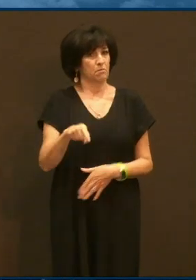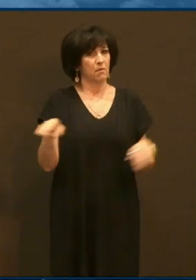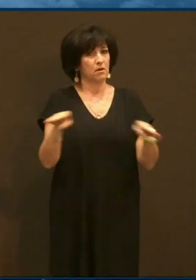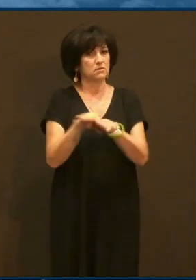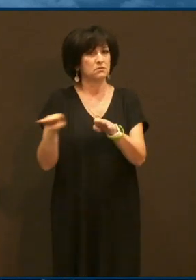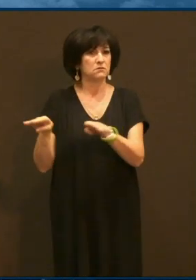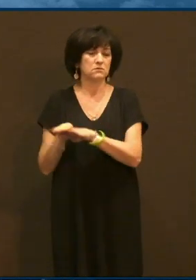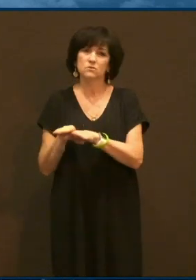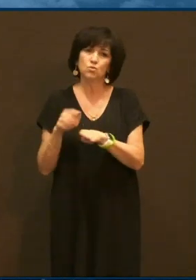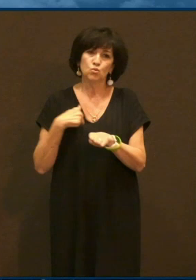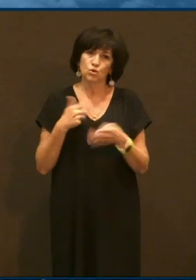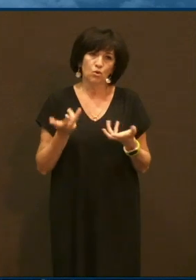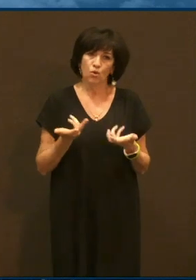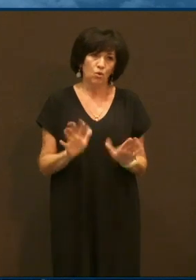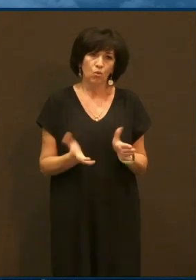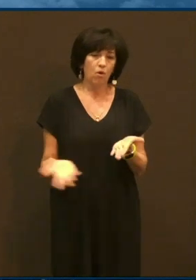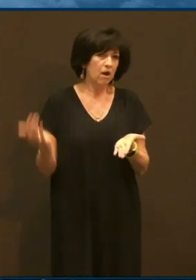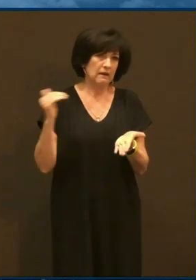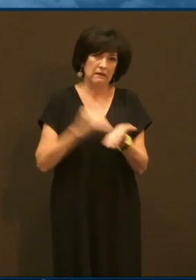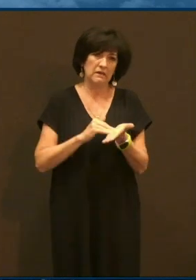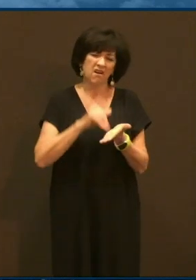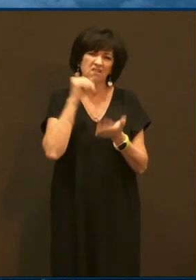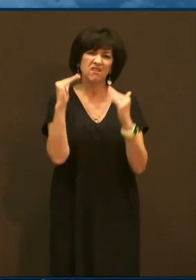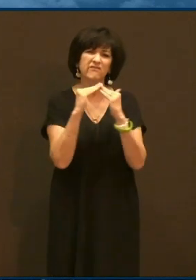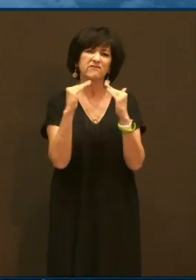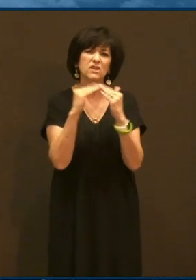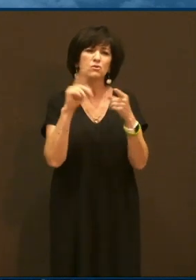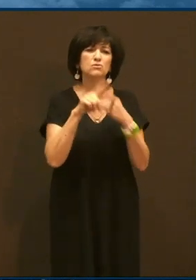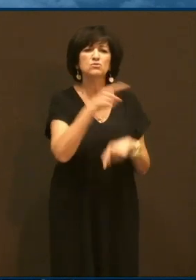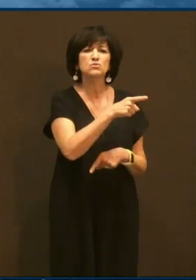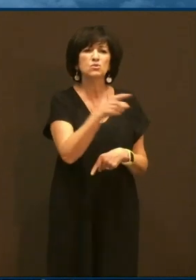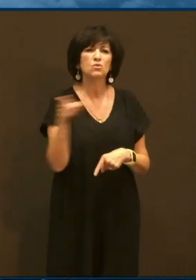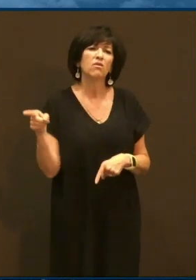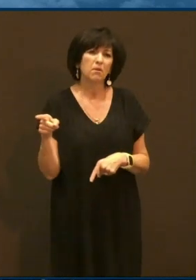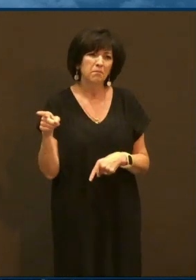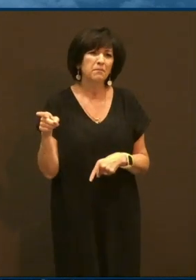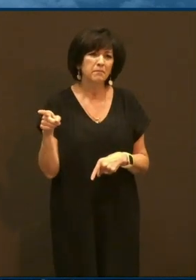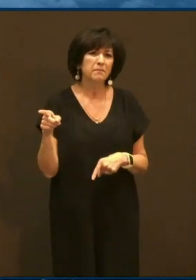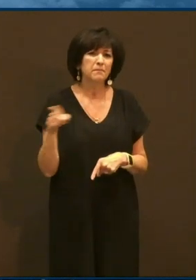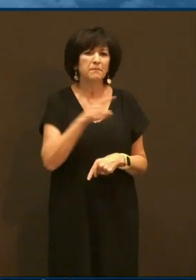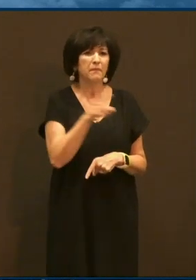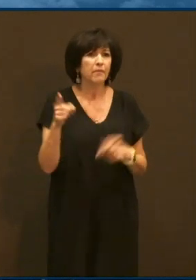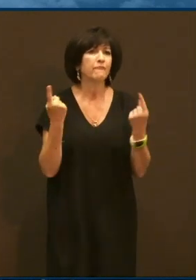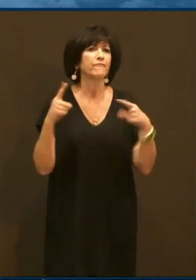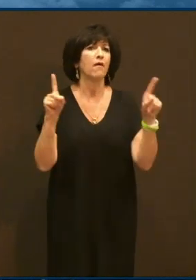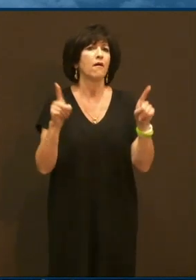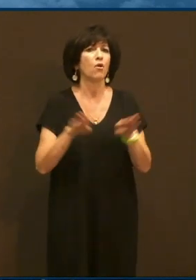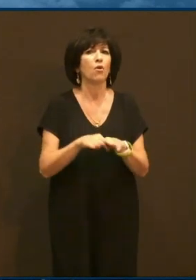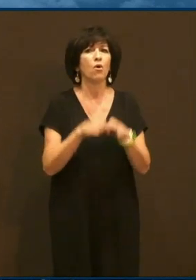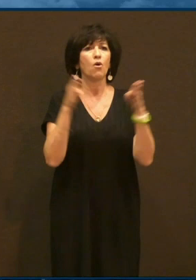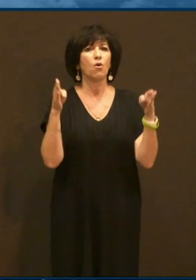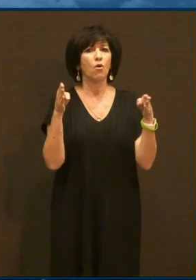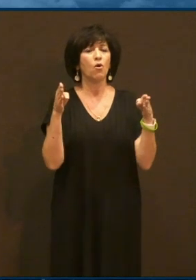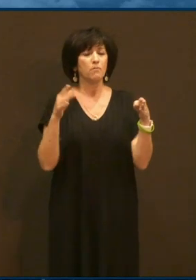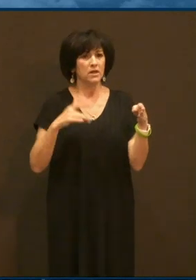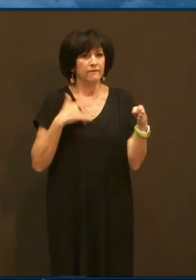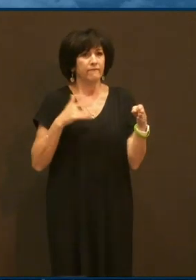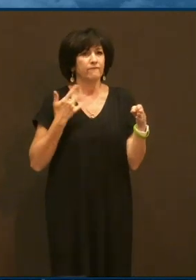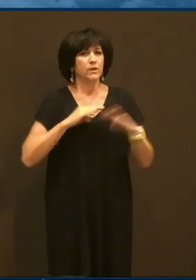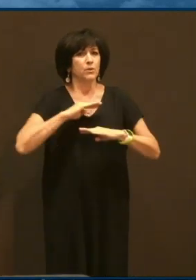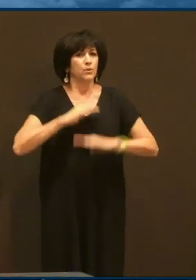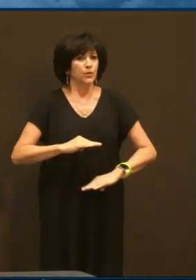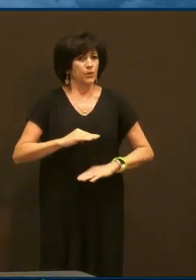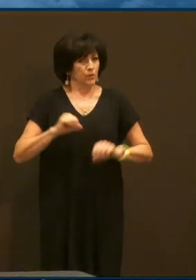shame to now have to moderate or change the direction in which we're